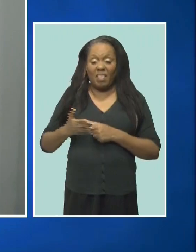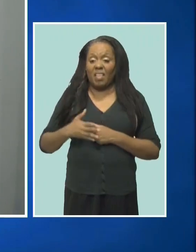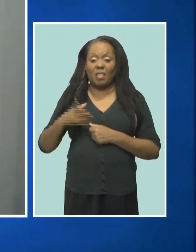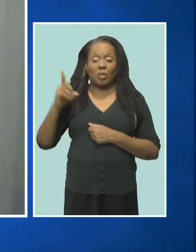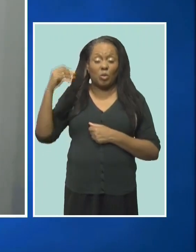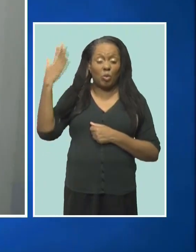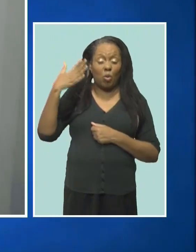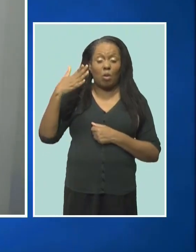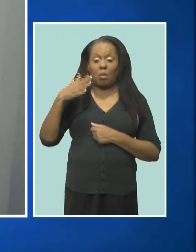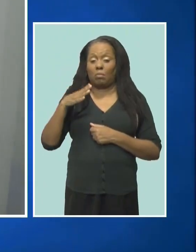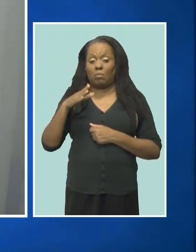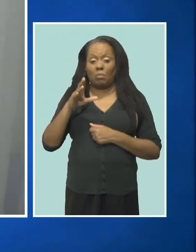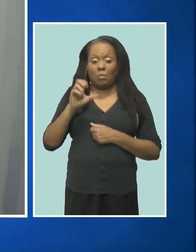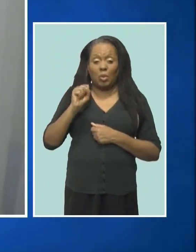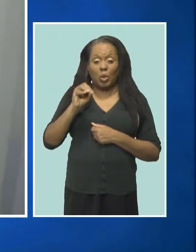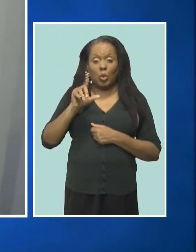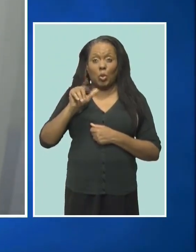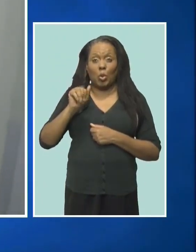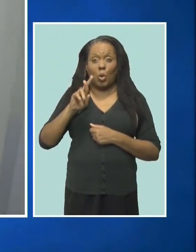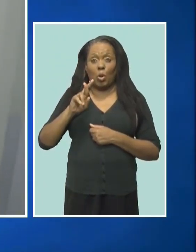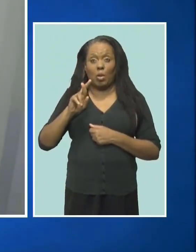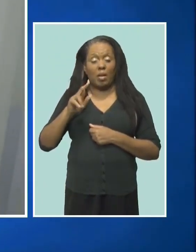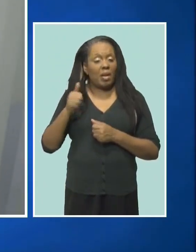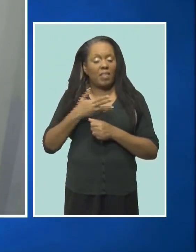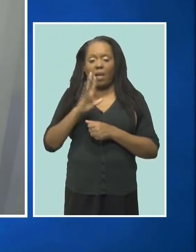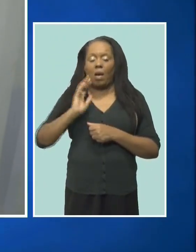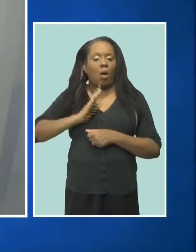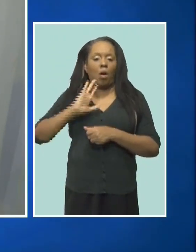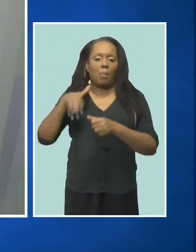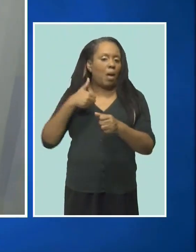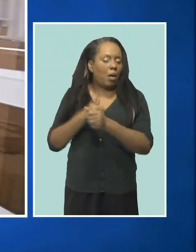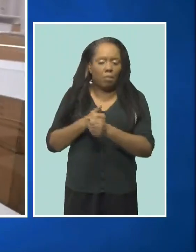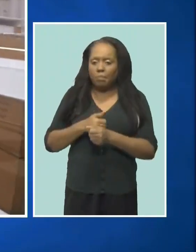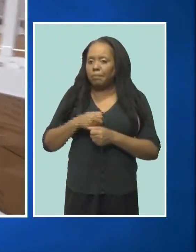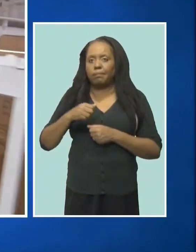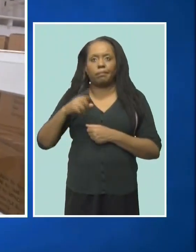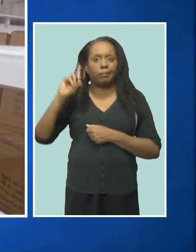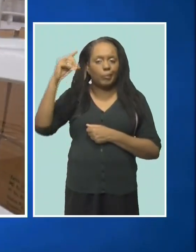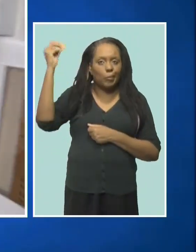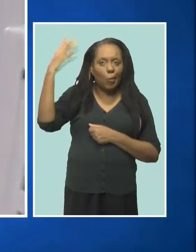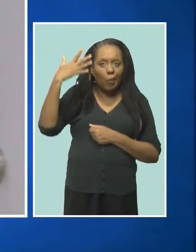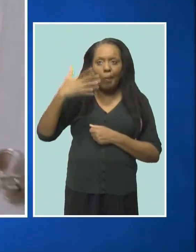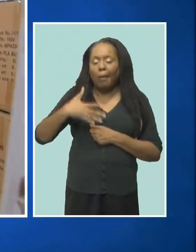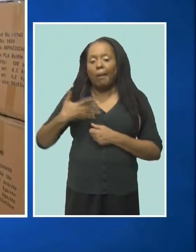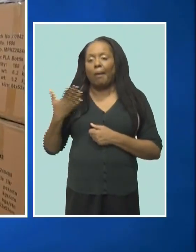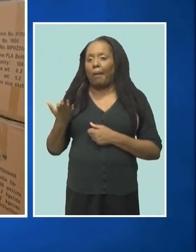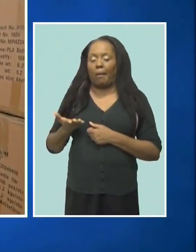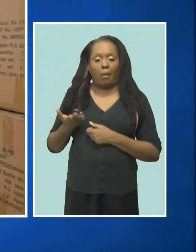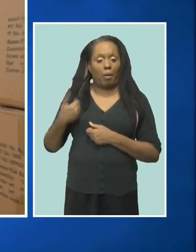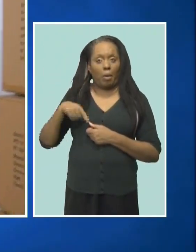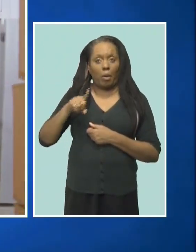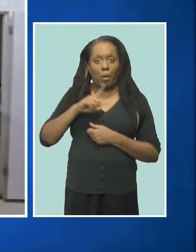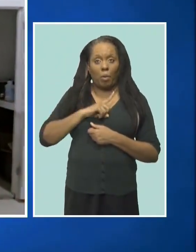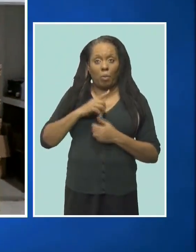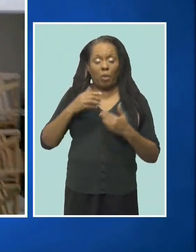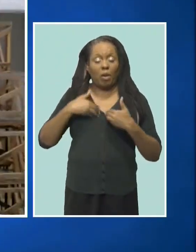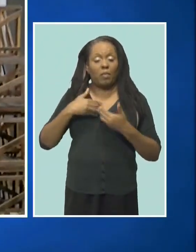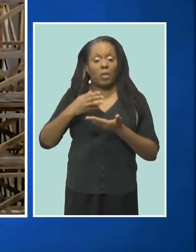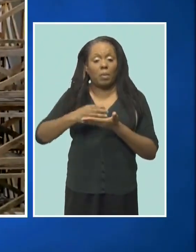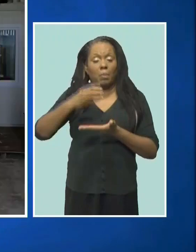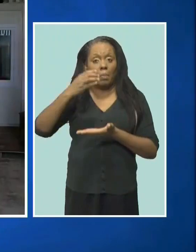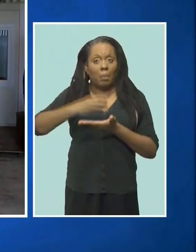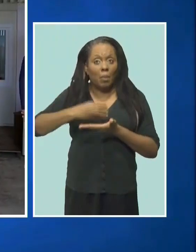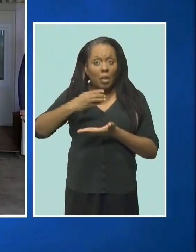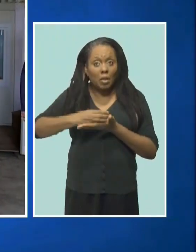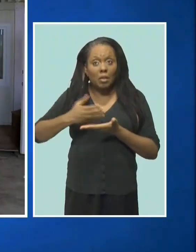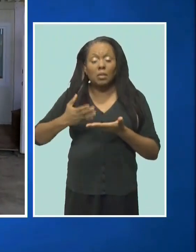entire operation is backed up on solar. From there, we package them in the plant-based bottles or glass,